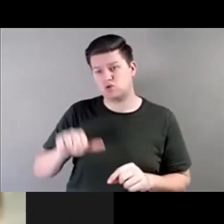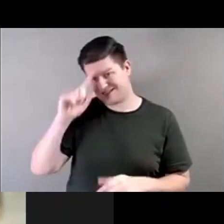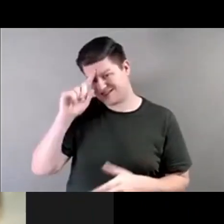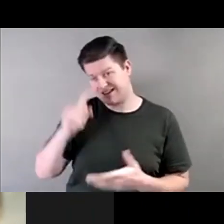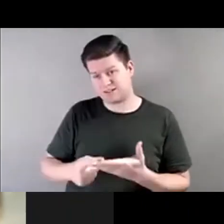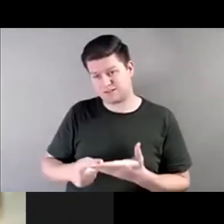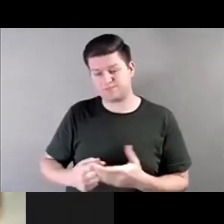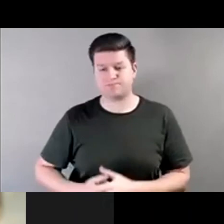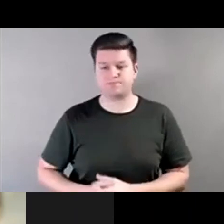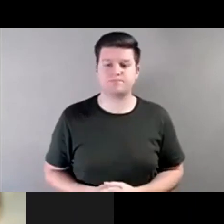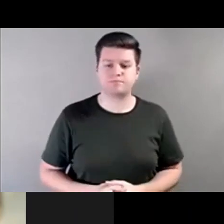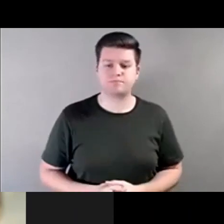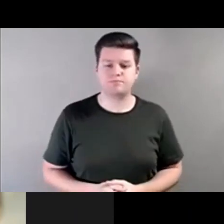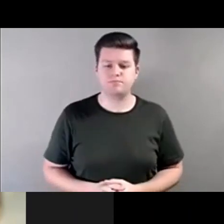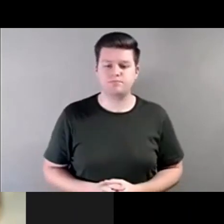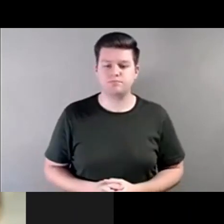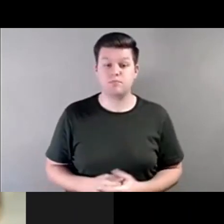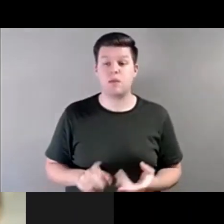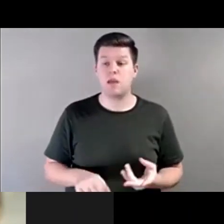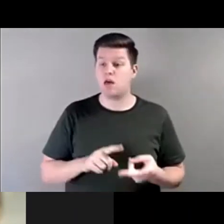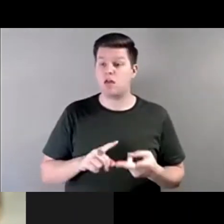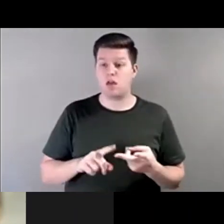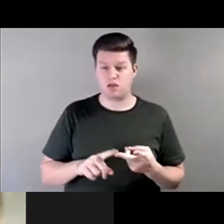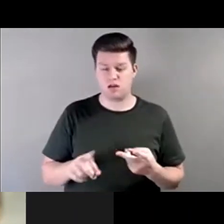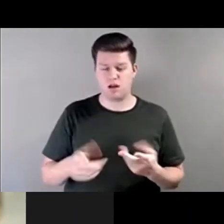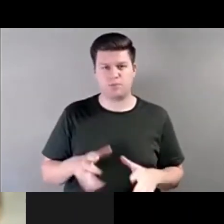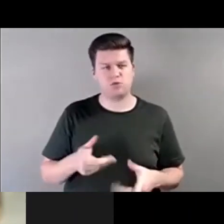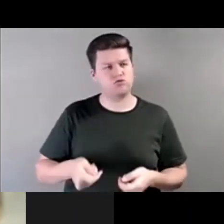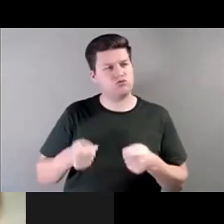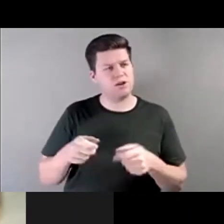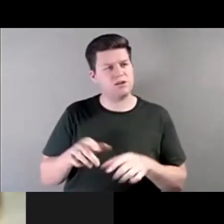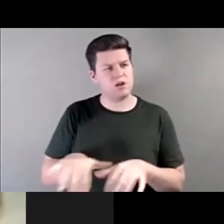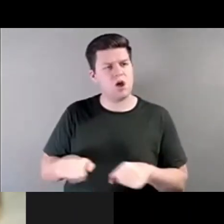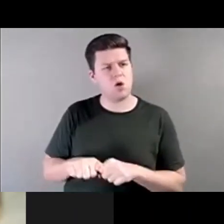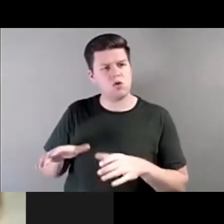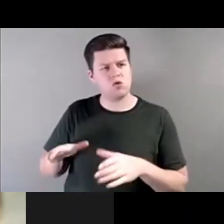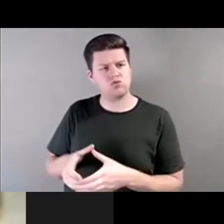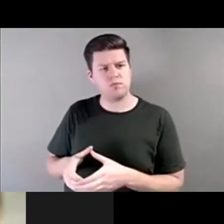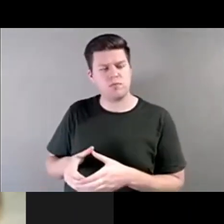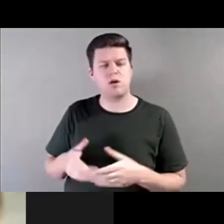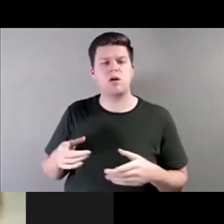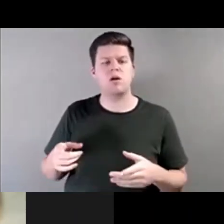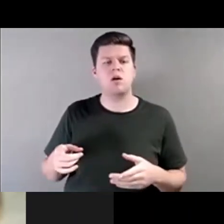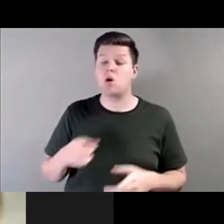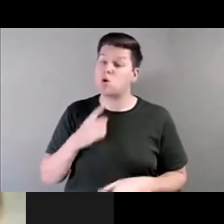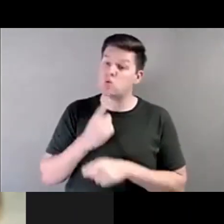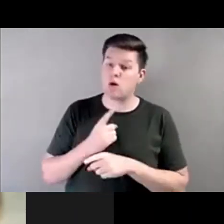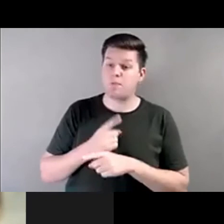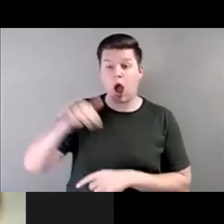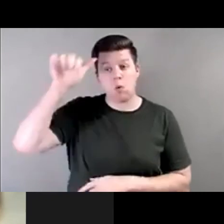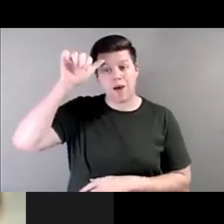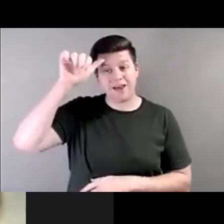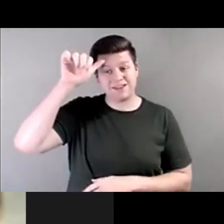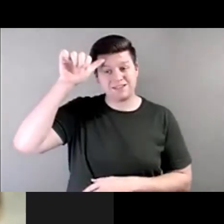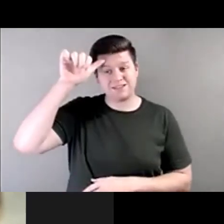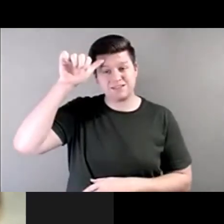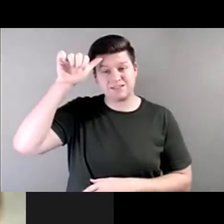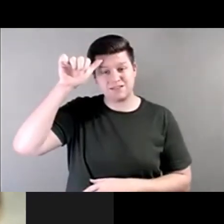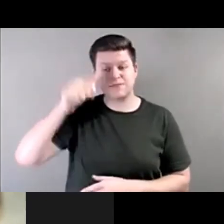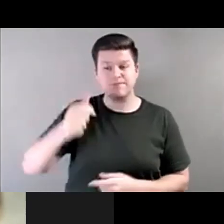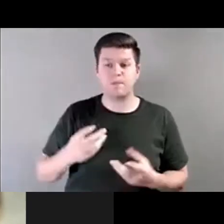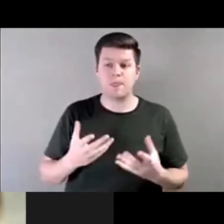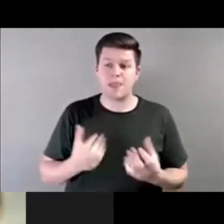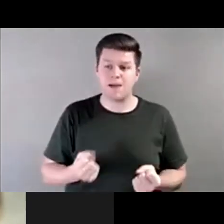other things that was raised in our group was awareness, that I think there's still work to do